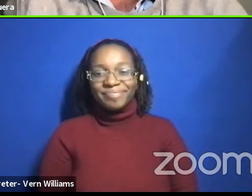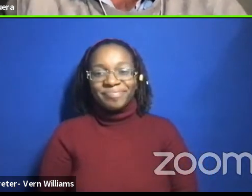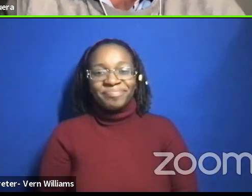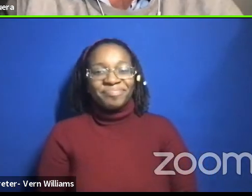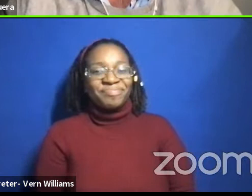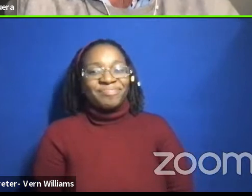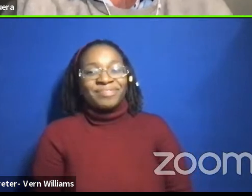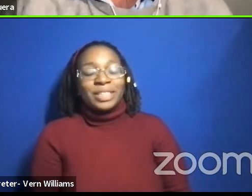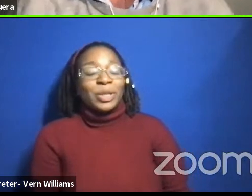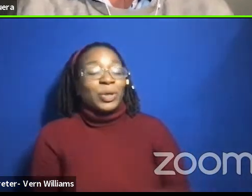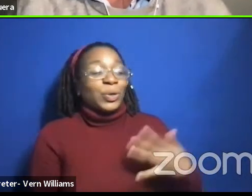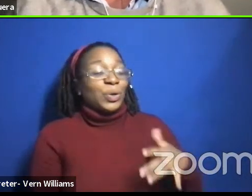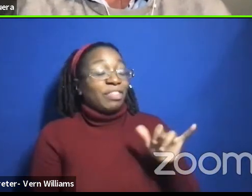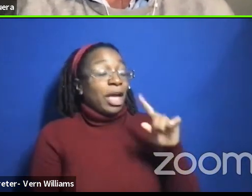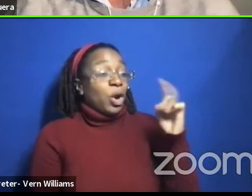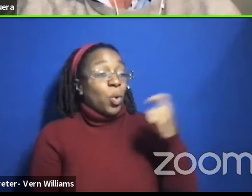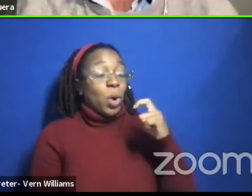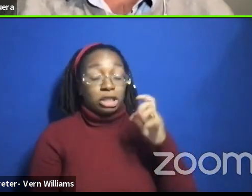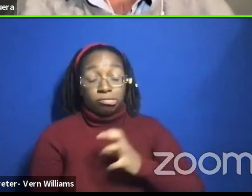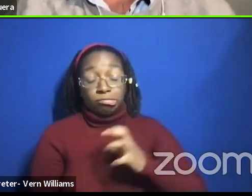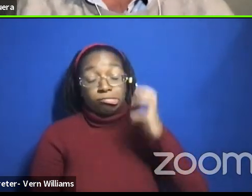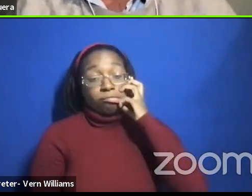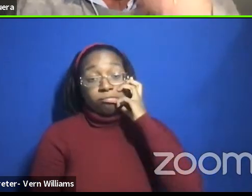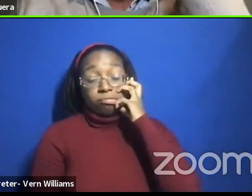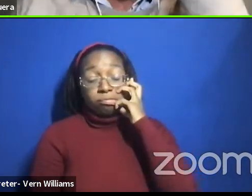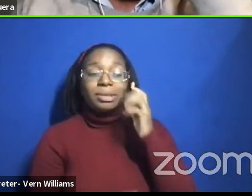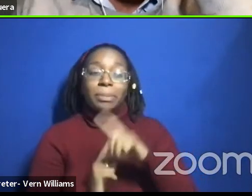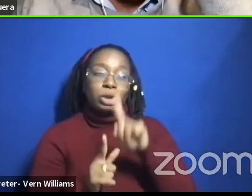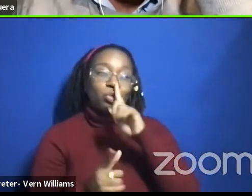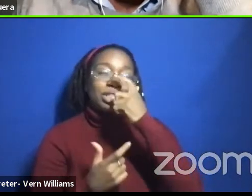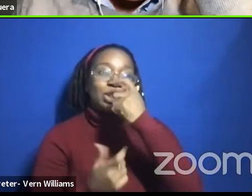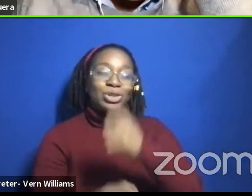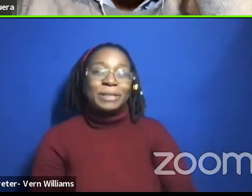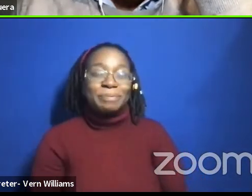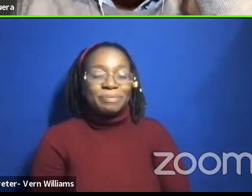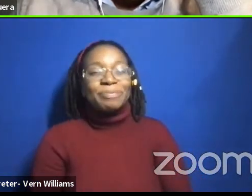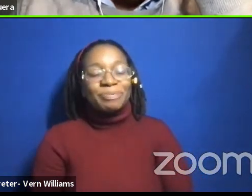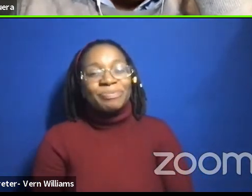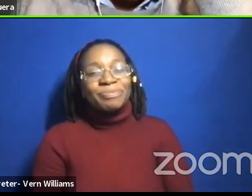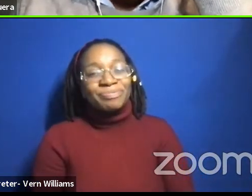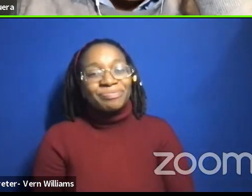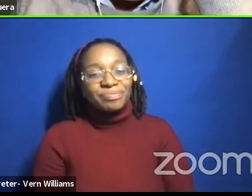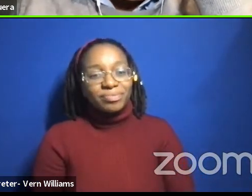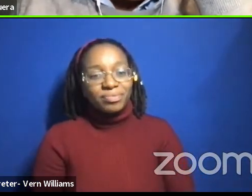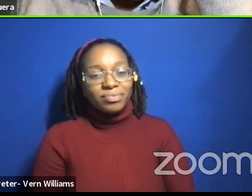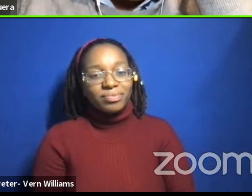That's a big question, but I think it's a really interesting one. So